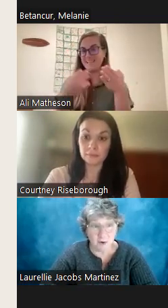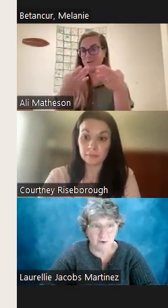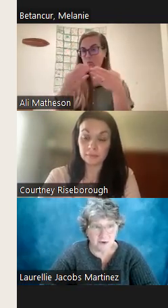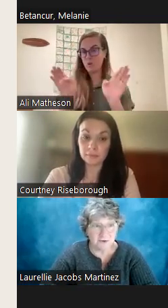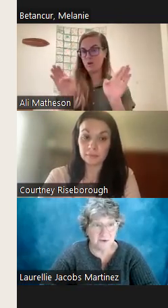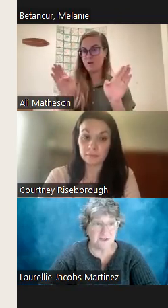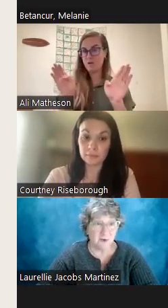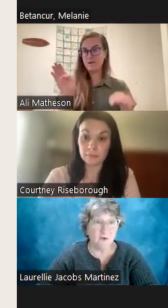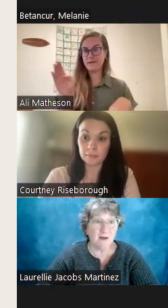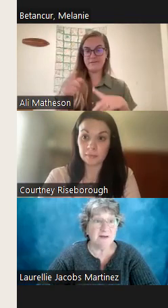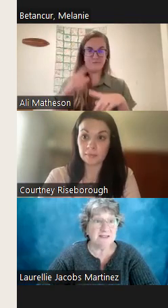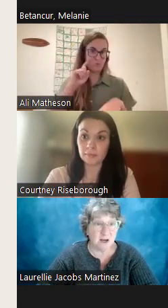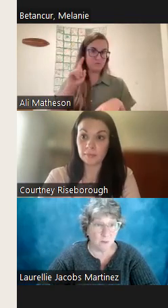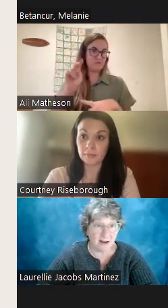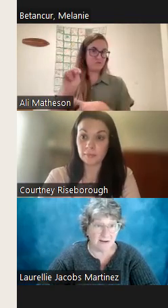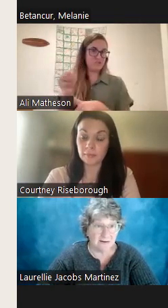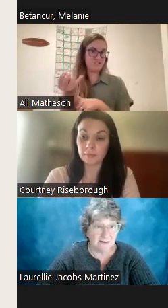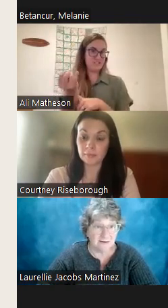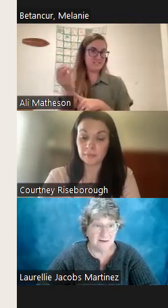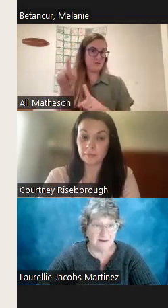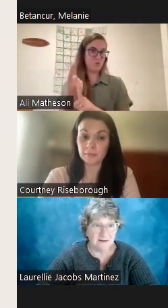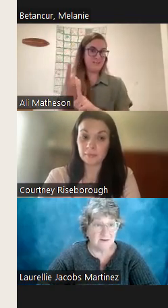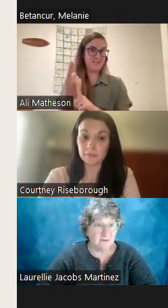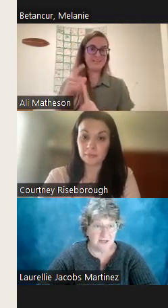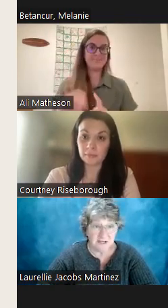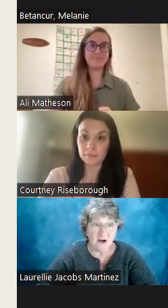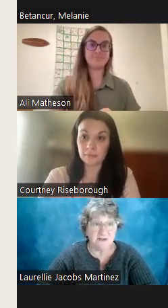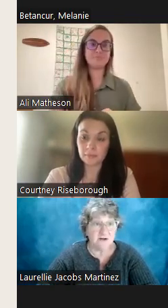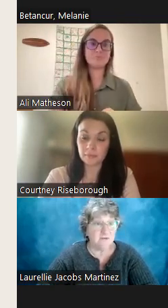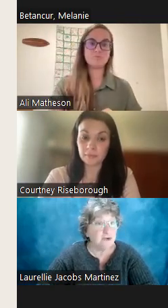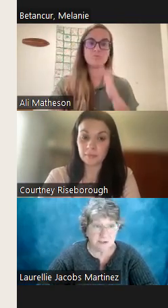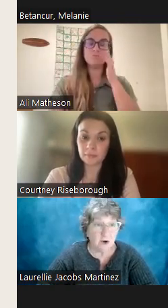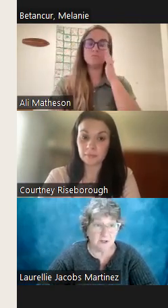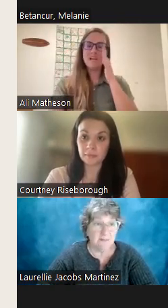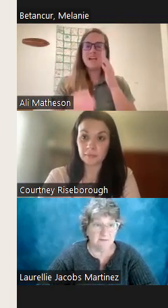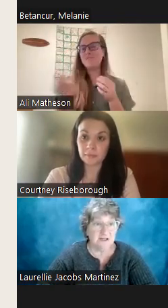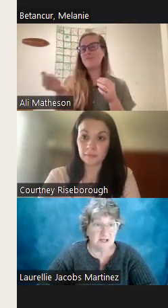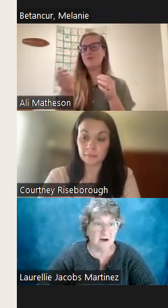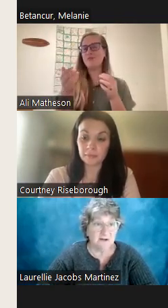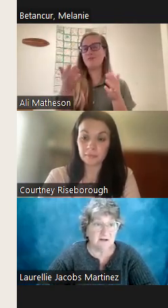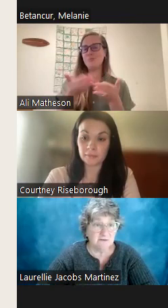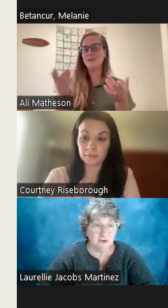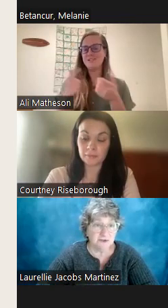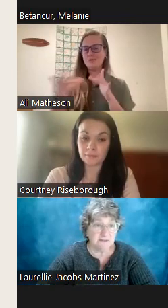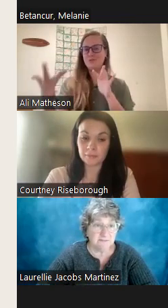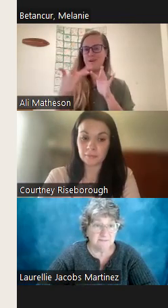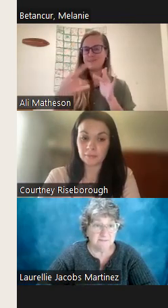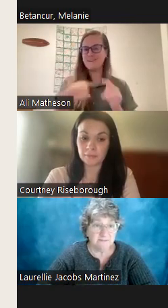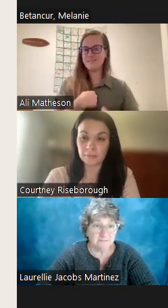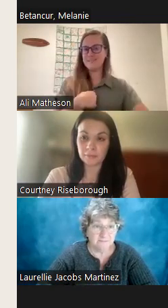services program is statewide for the entire state of New Jersey only, but for the entire state of New